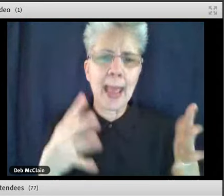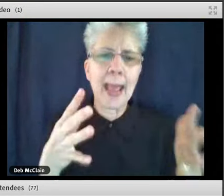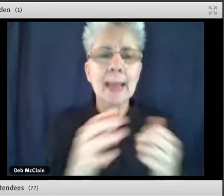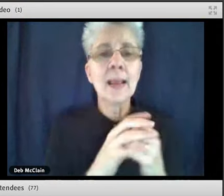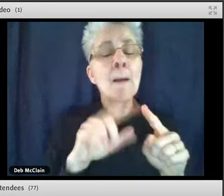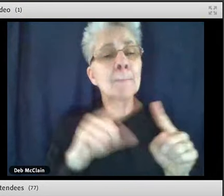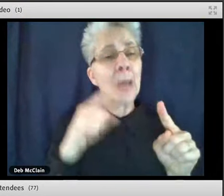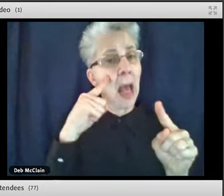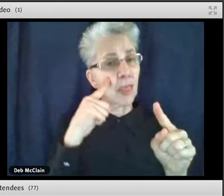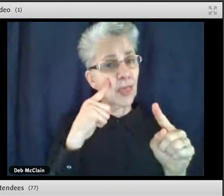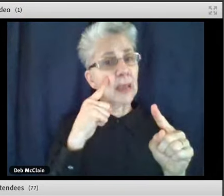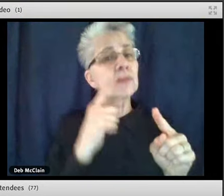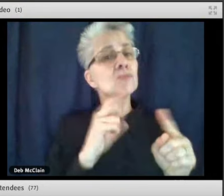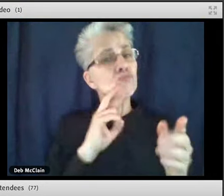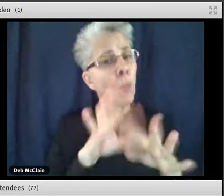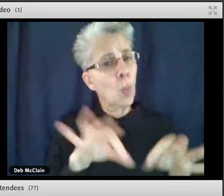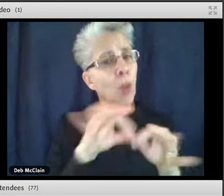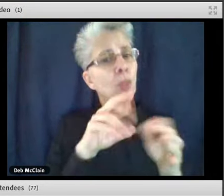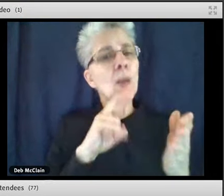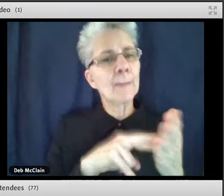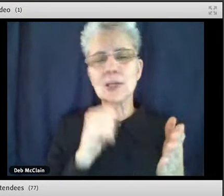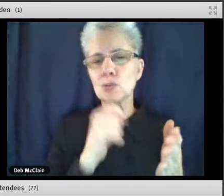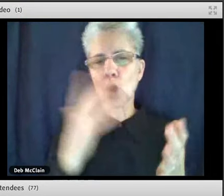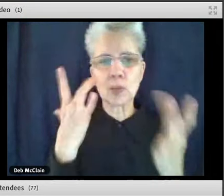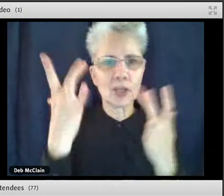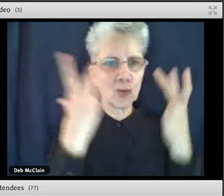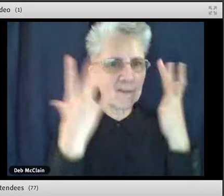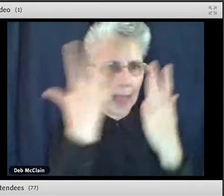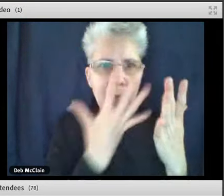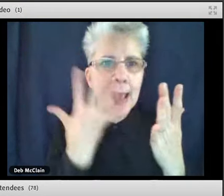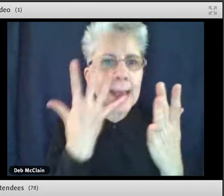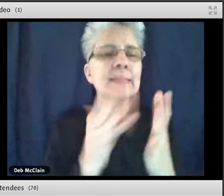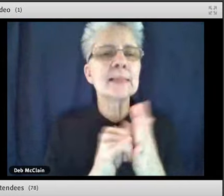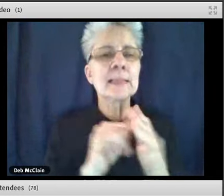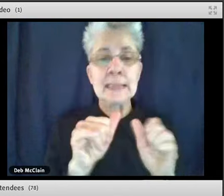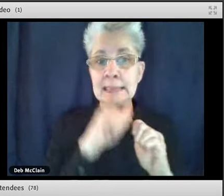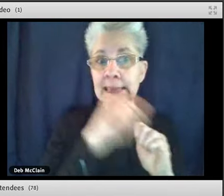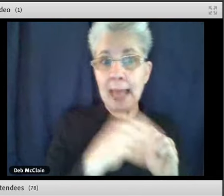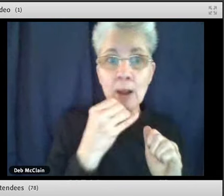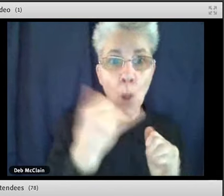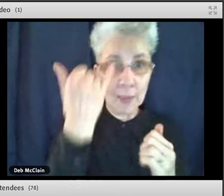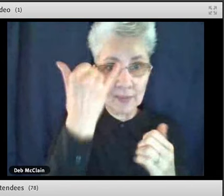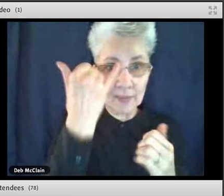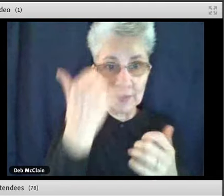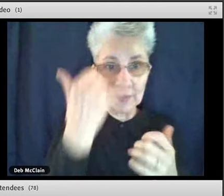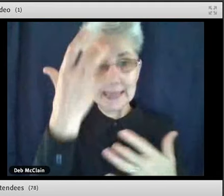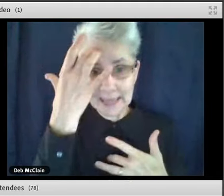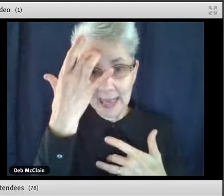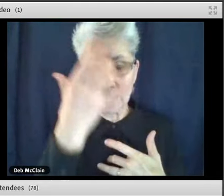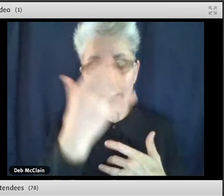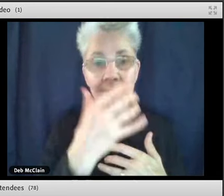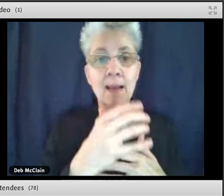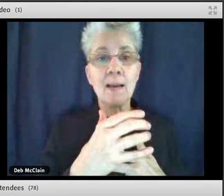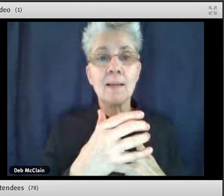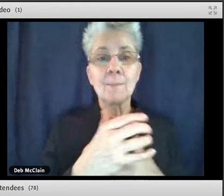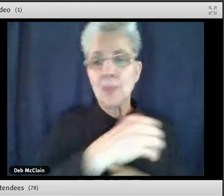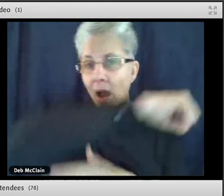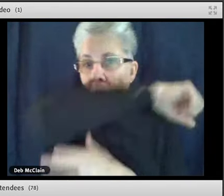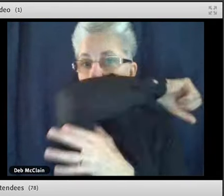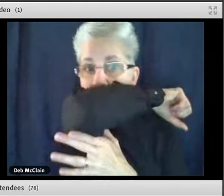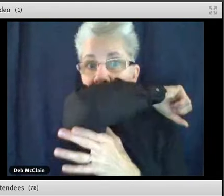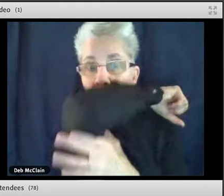But I think it bears repeating. Don't touch your face, stay at home when you're sick, cough, cover your mouth, cough when you cough,